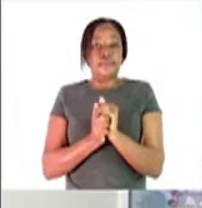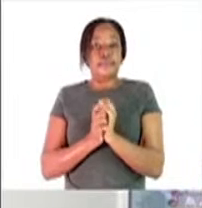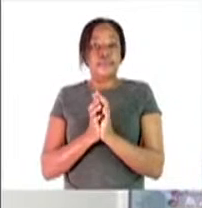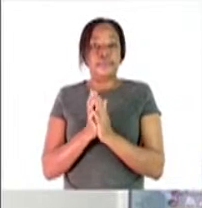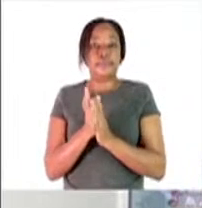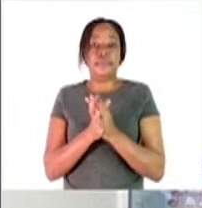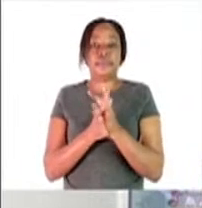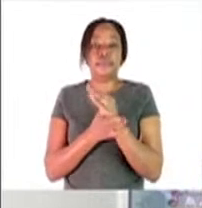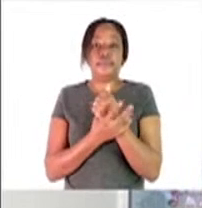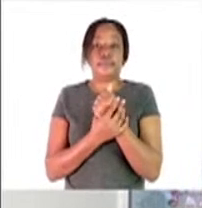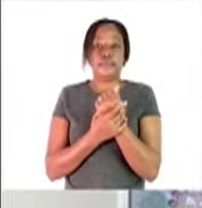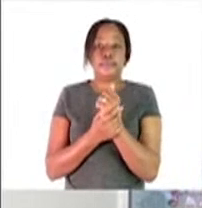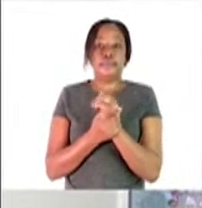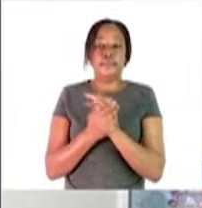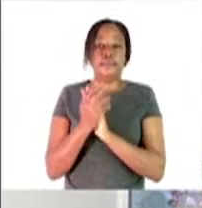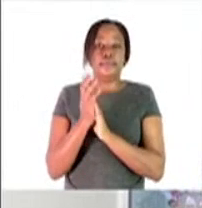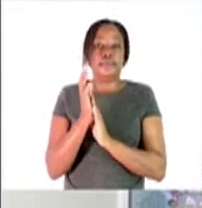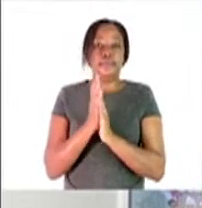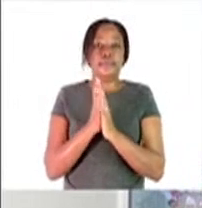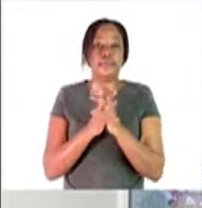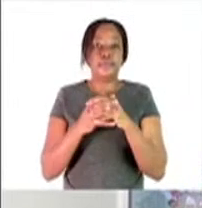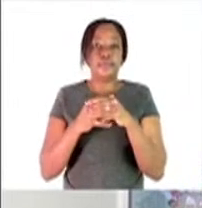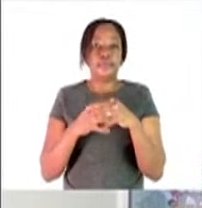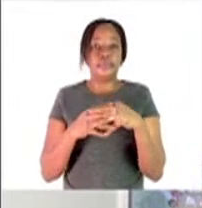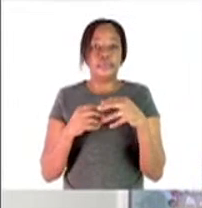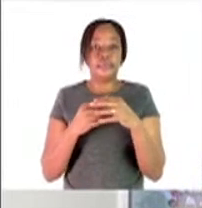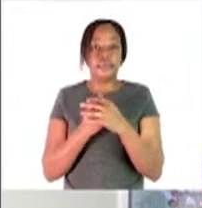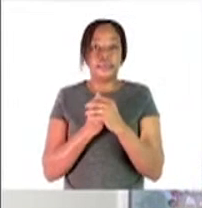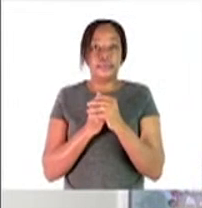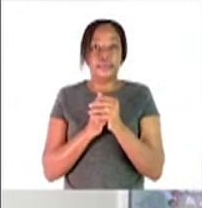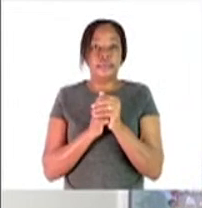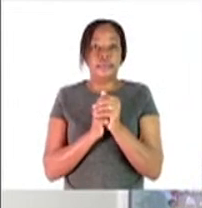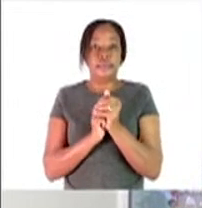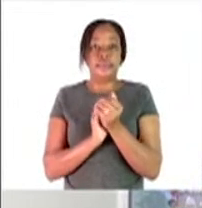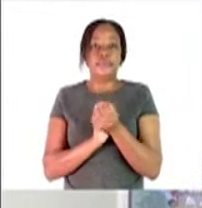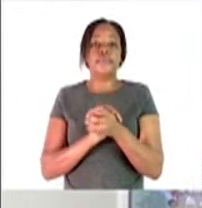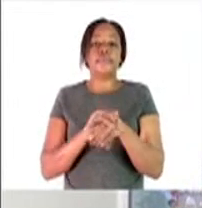nicely out and between.